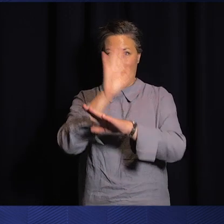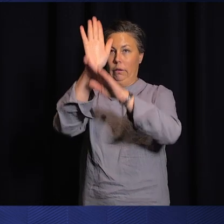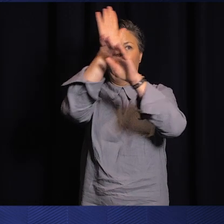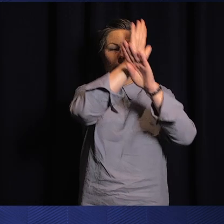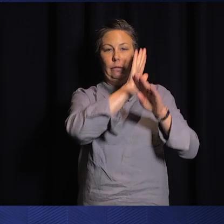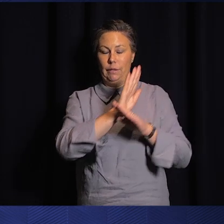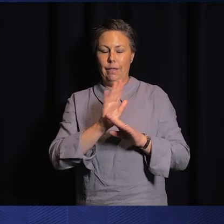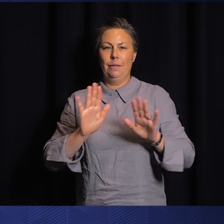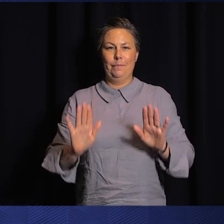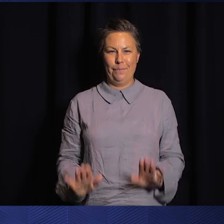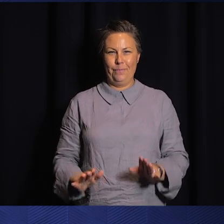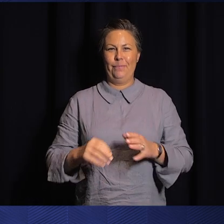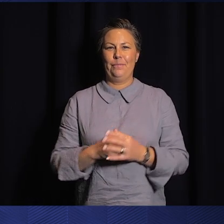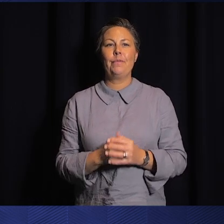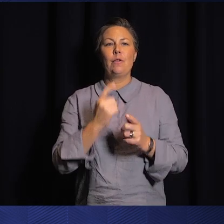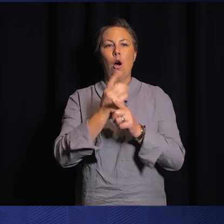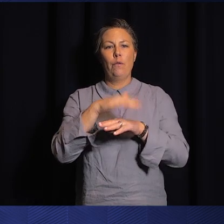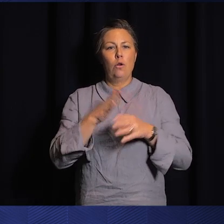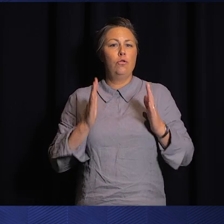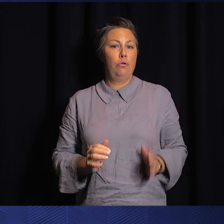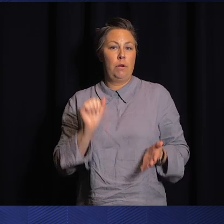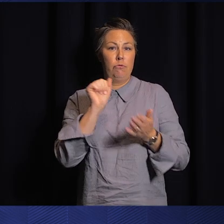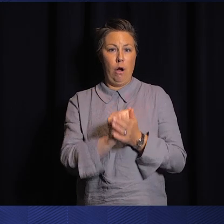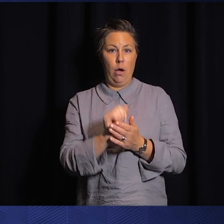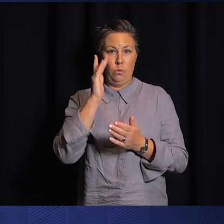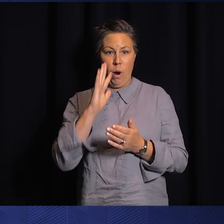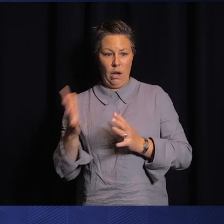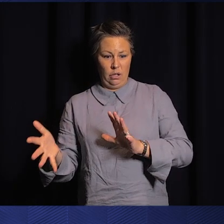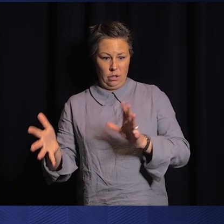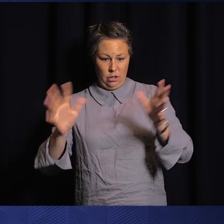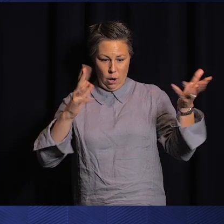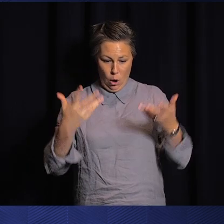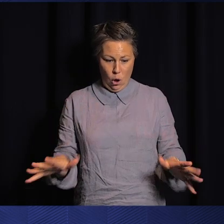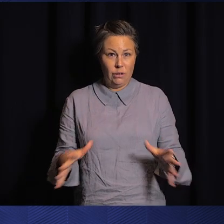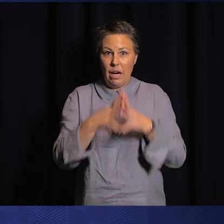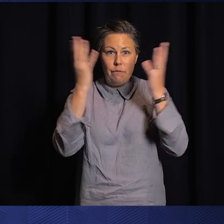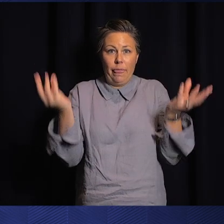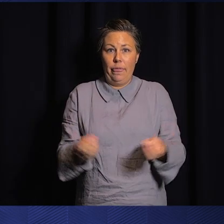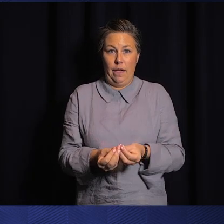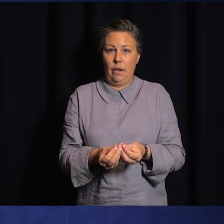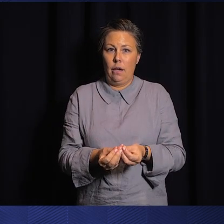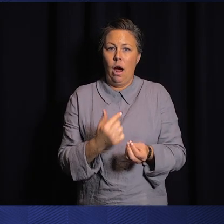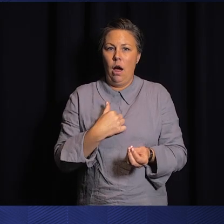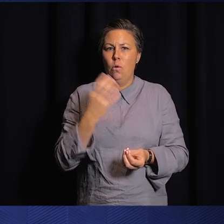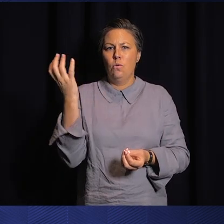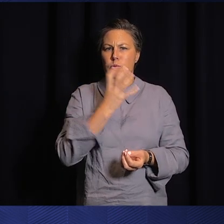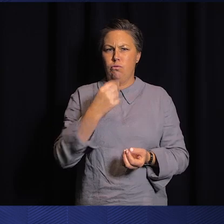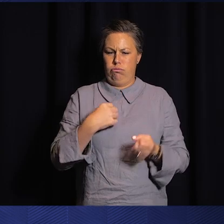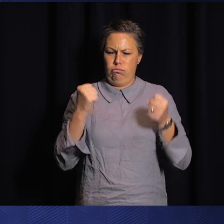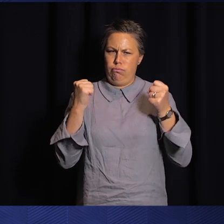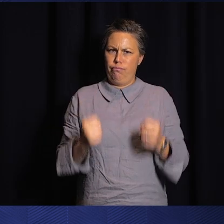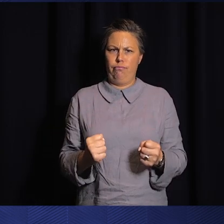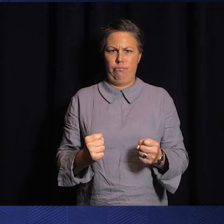are, and we're talking about the human rights in disaster displacement, of which I very much feel strongly,